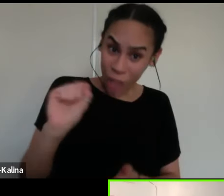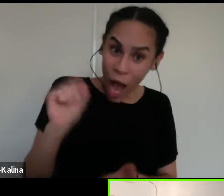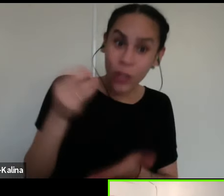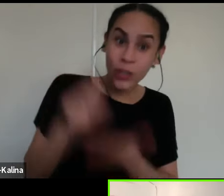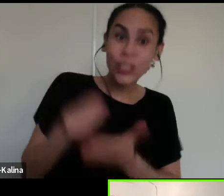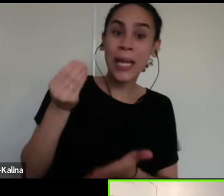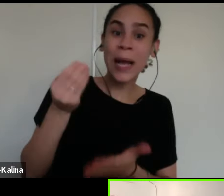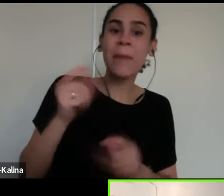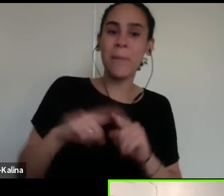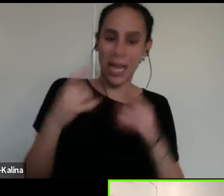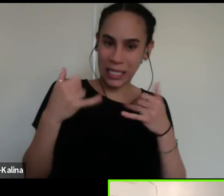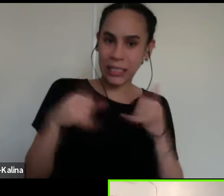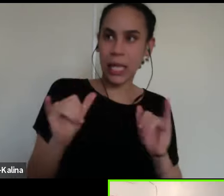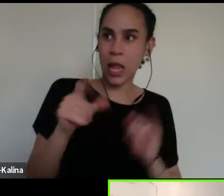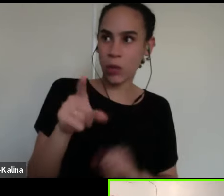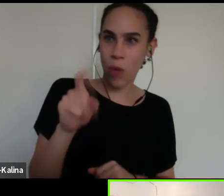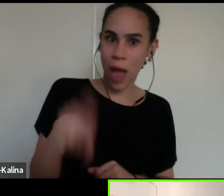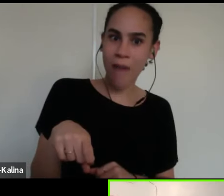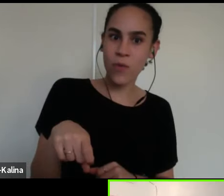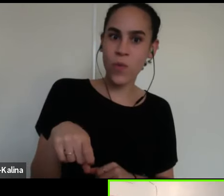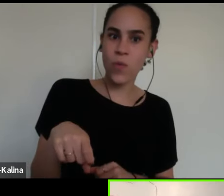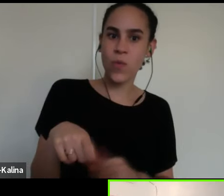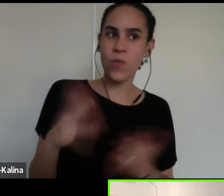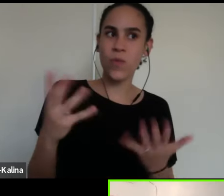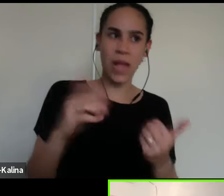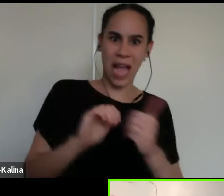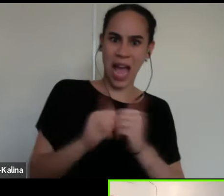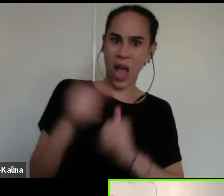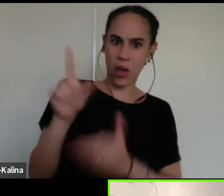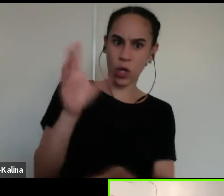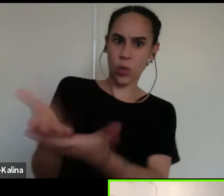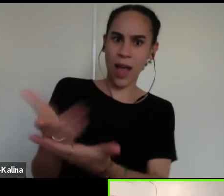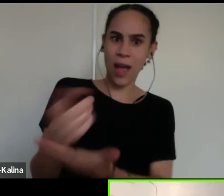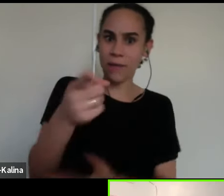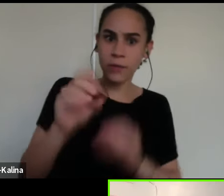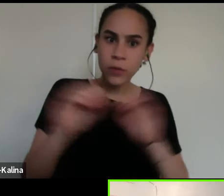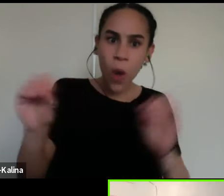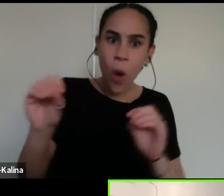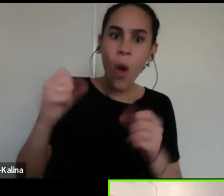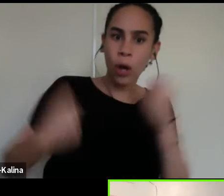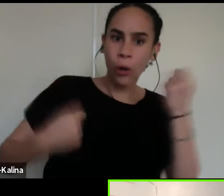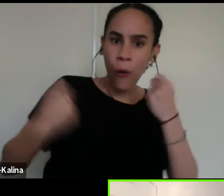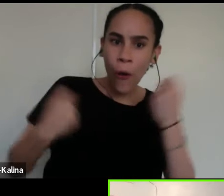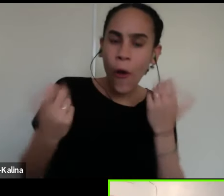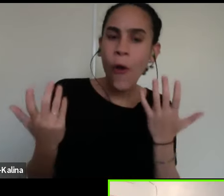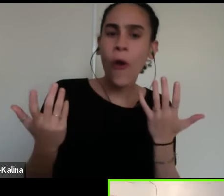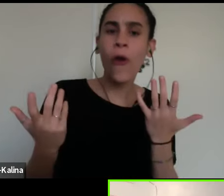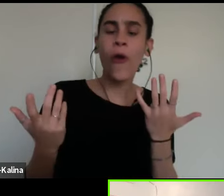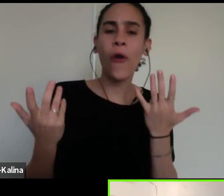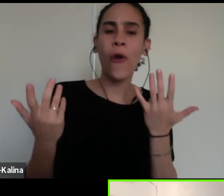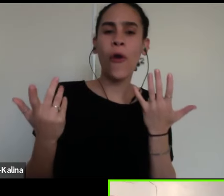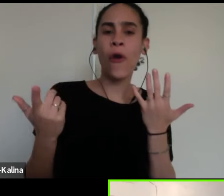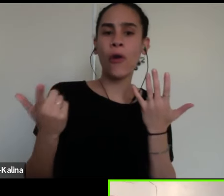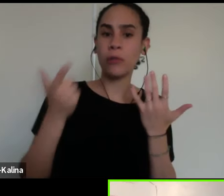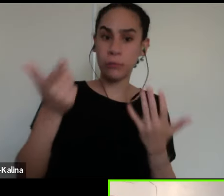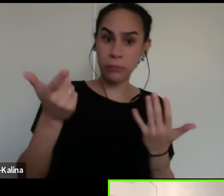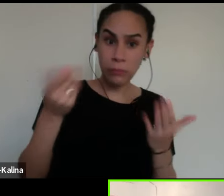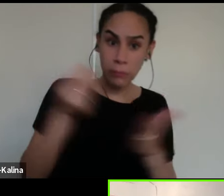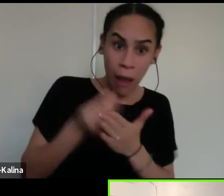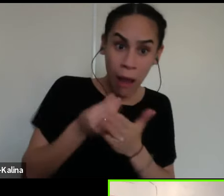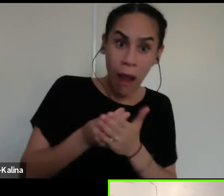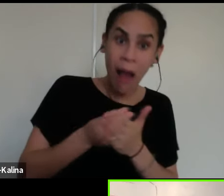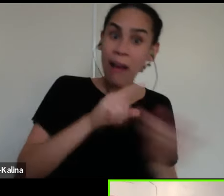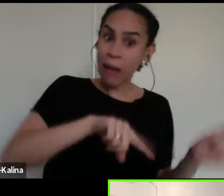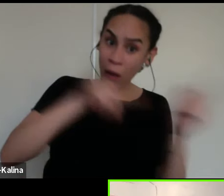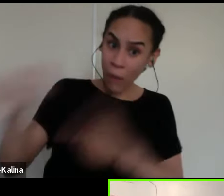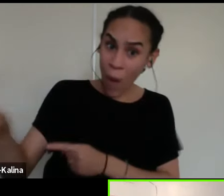still needed to, how would I get there, right? Not having a working car, not having the means really to get across the